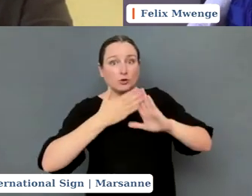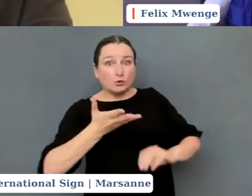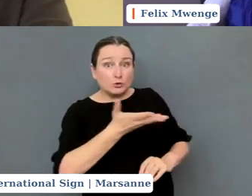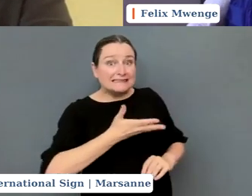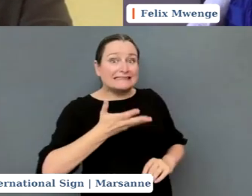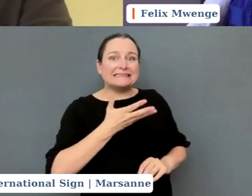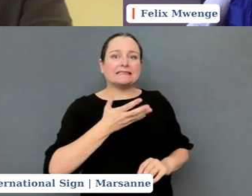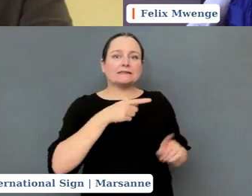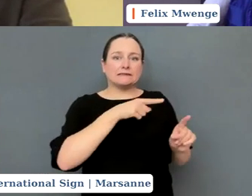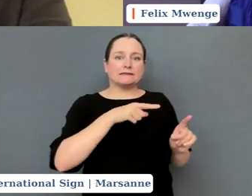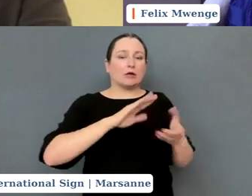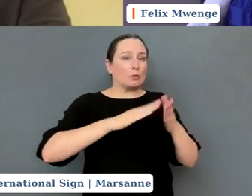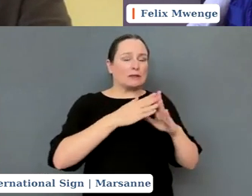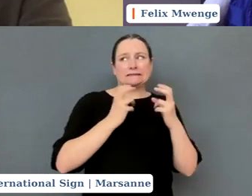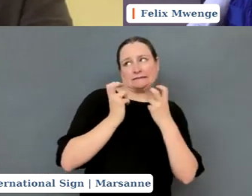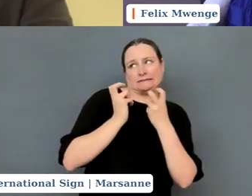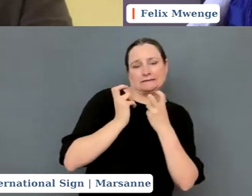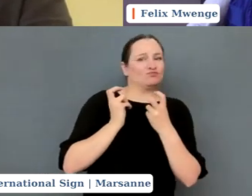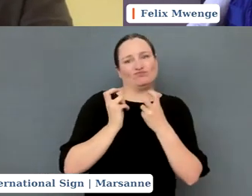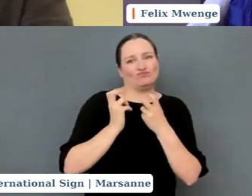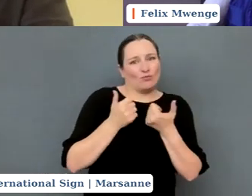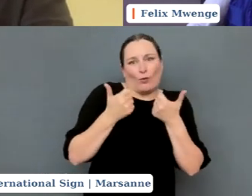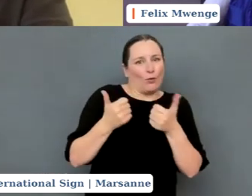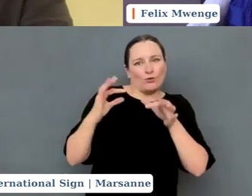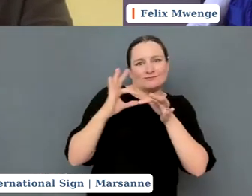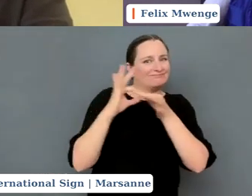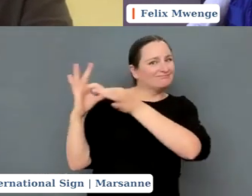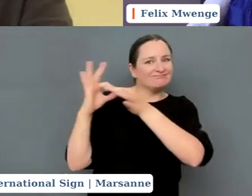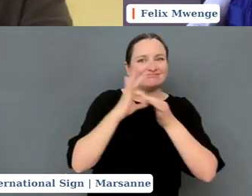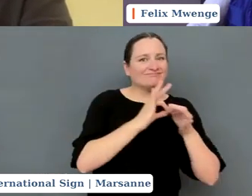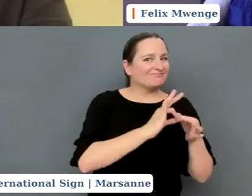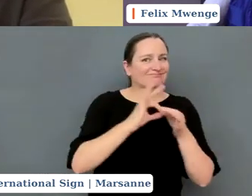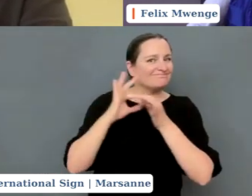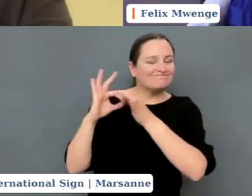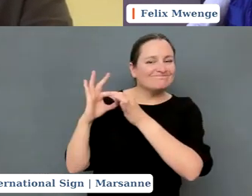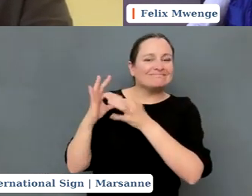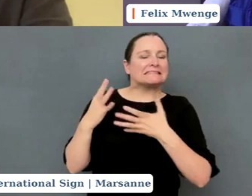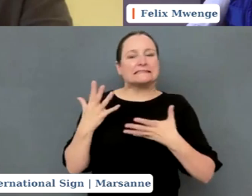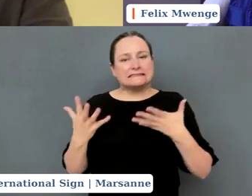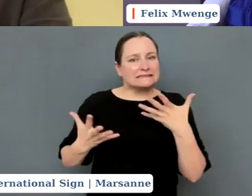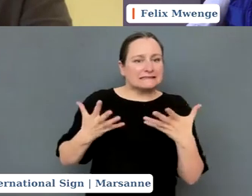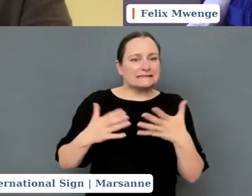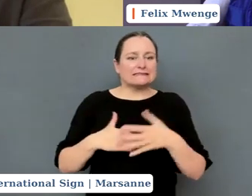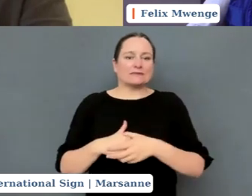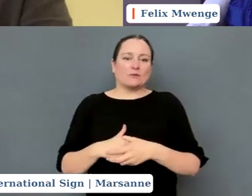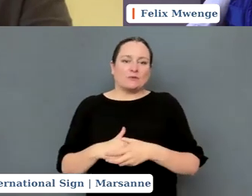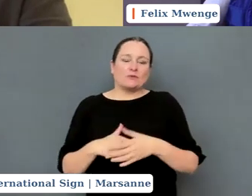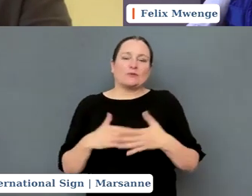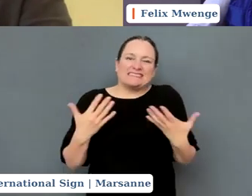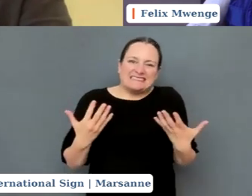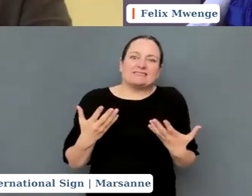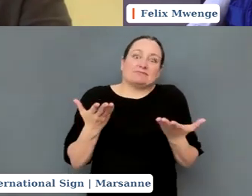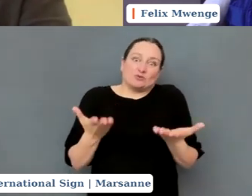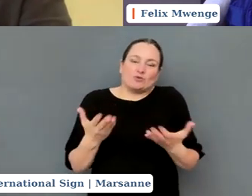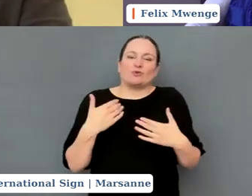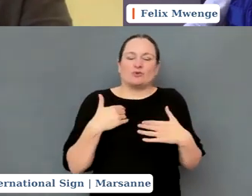a very good relation or well-established relationship. We use this paper, these sheets